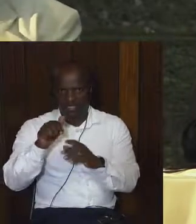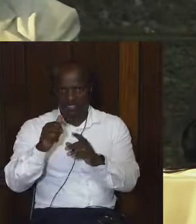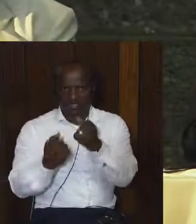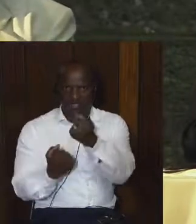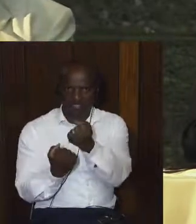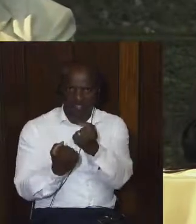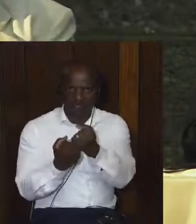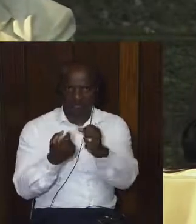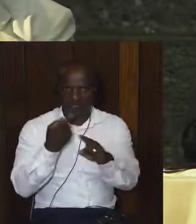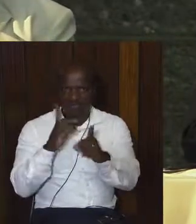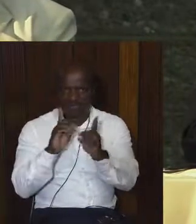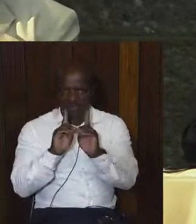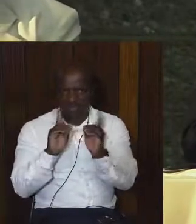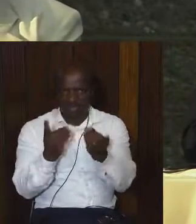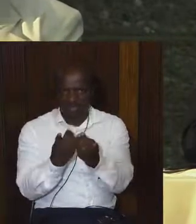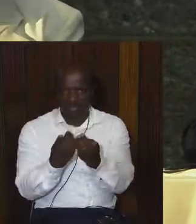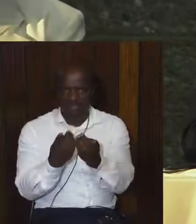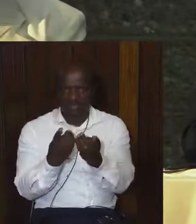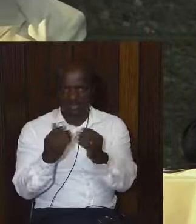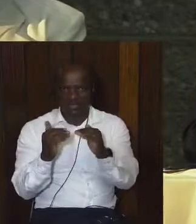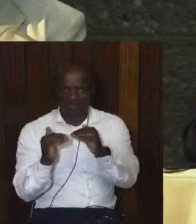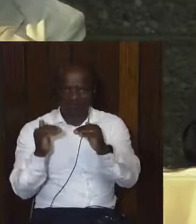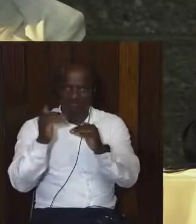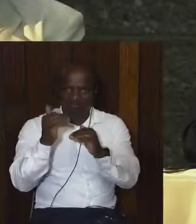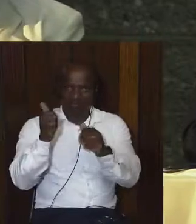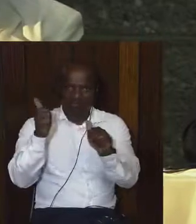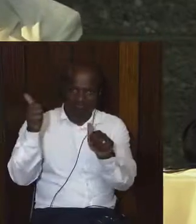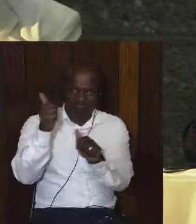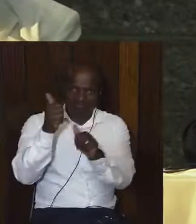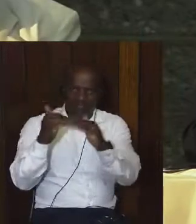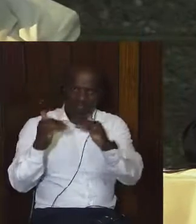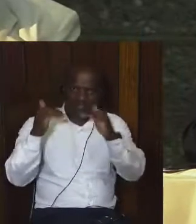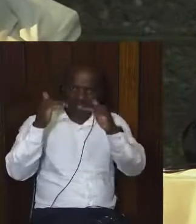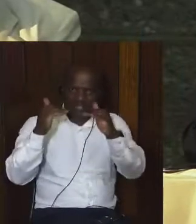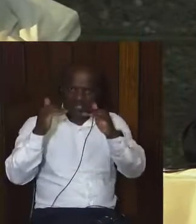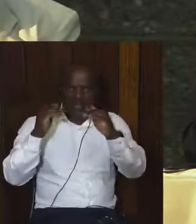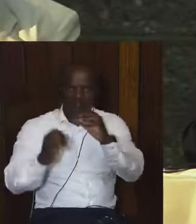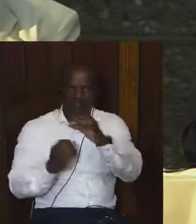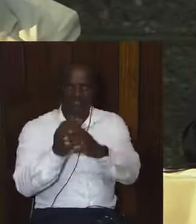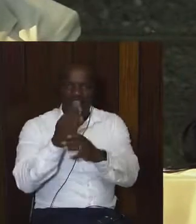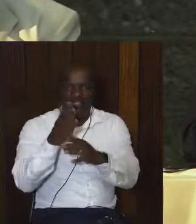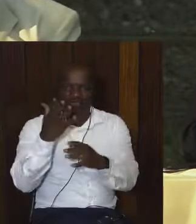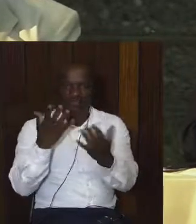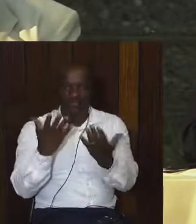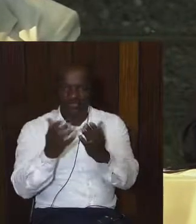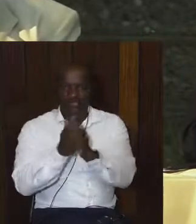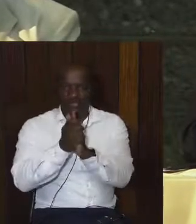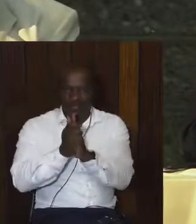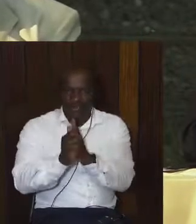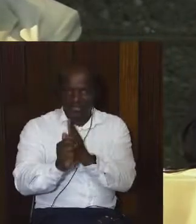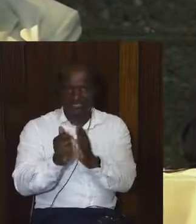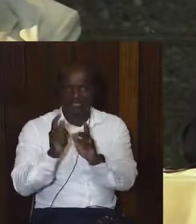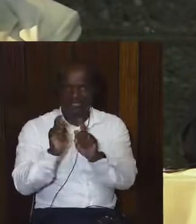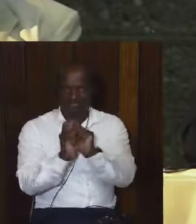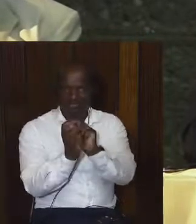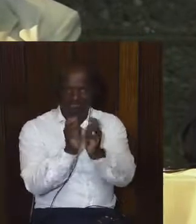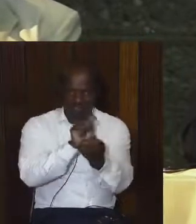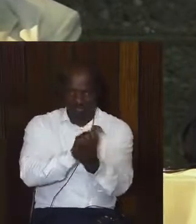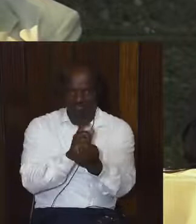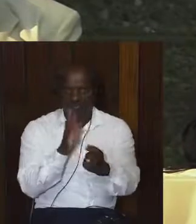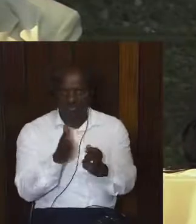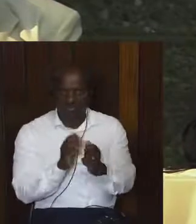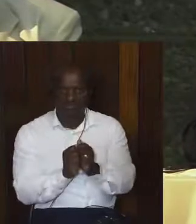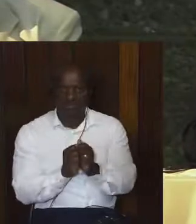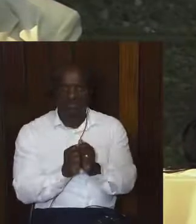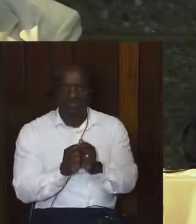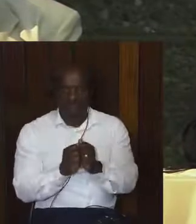department, but once it has reaches a level of maturity, the skills are being transferred as we're speaking, and it